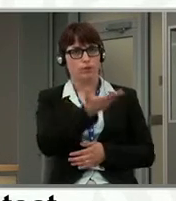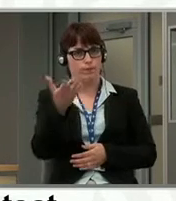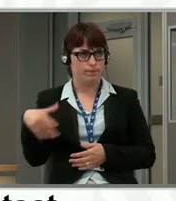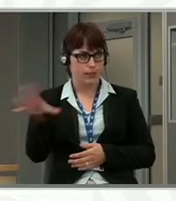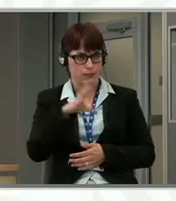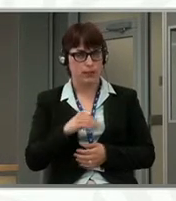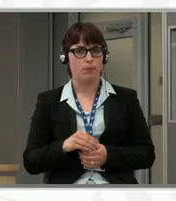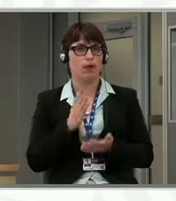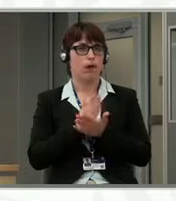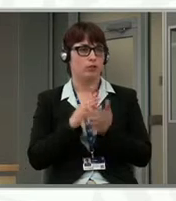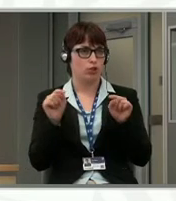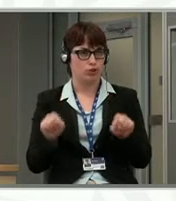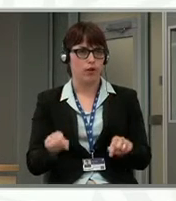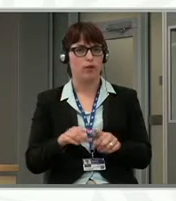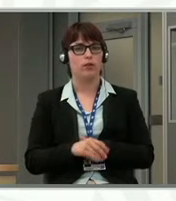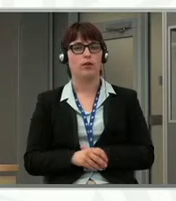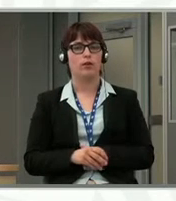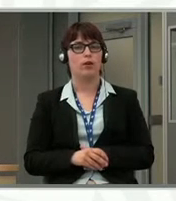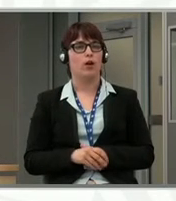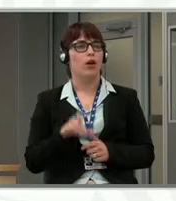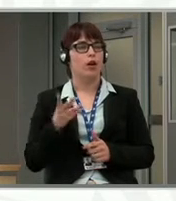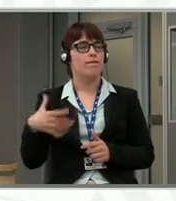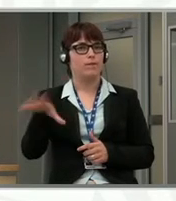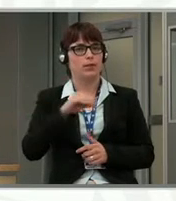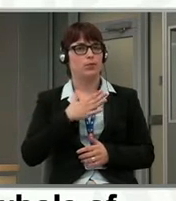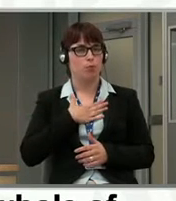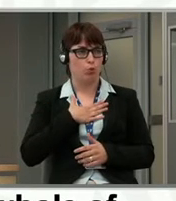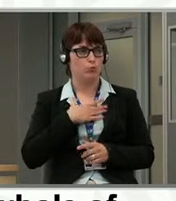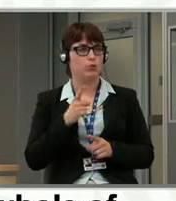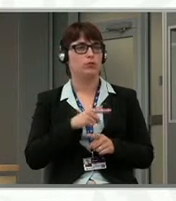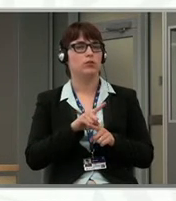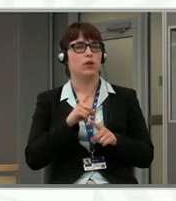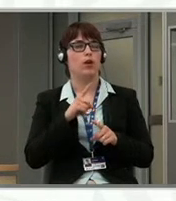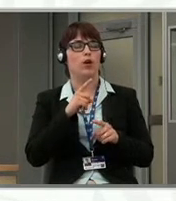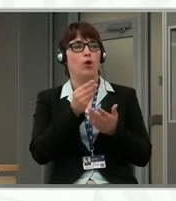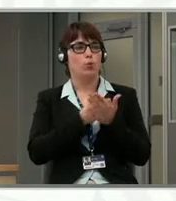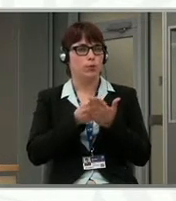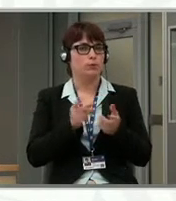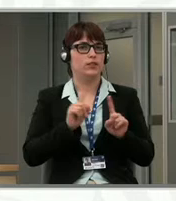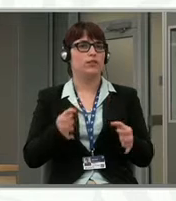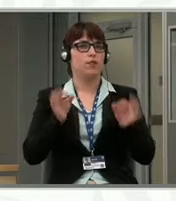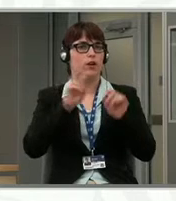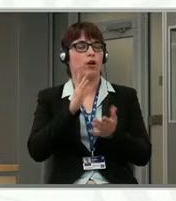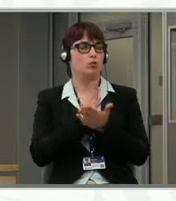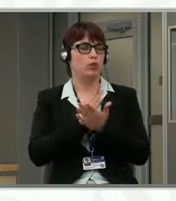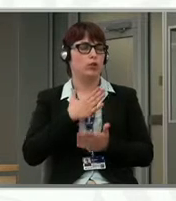benefit the whole of the society. Thank you to all of you for being here, for taking care